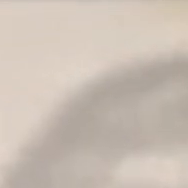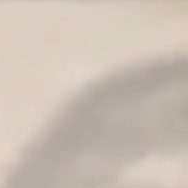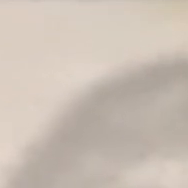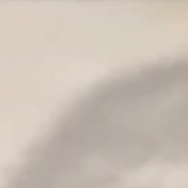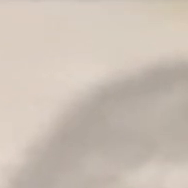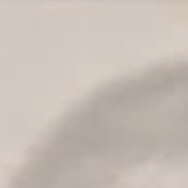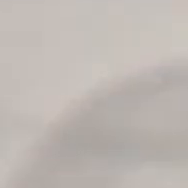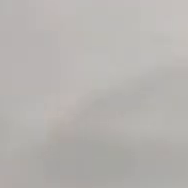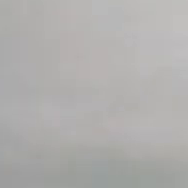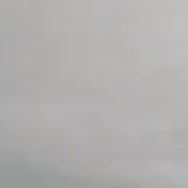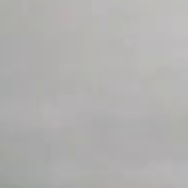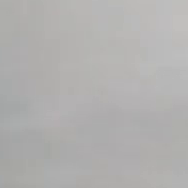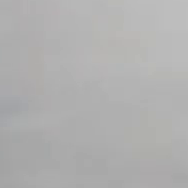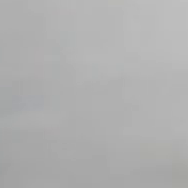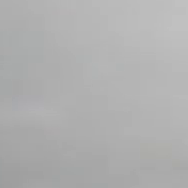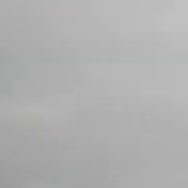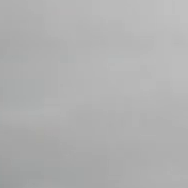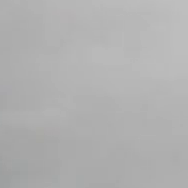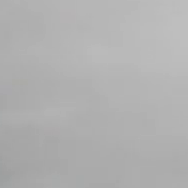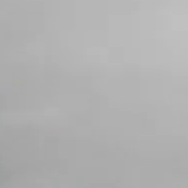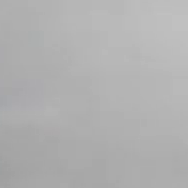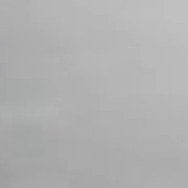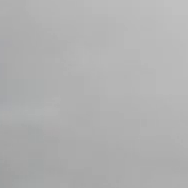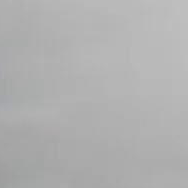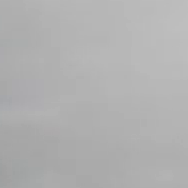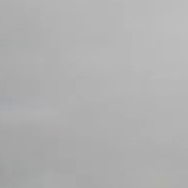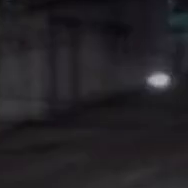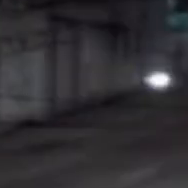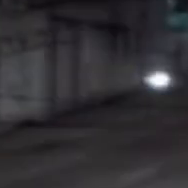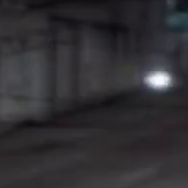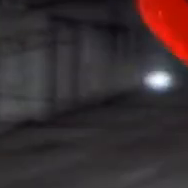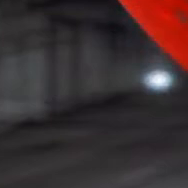we value every drop.